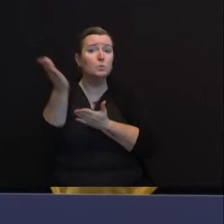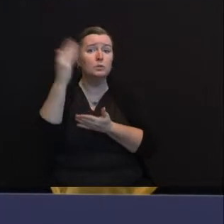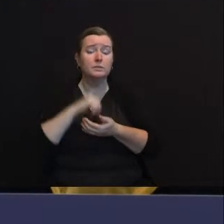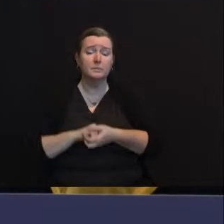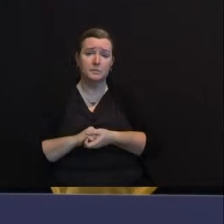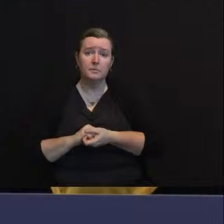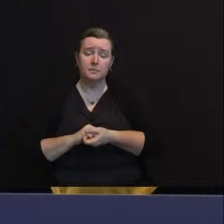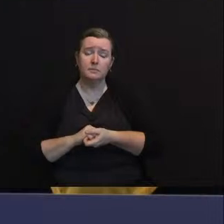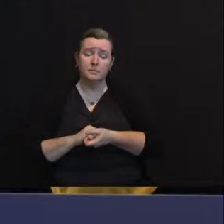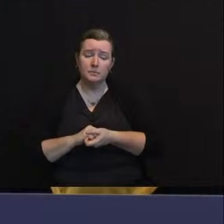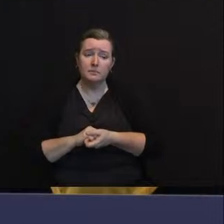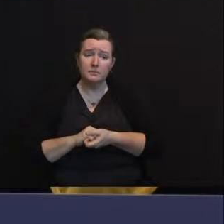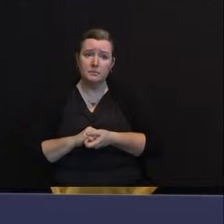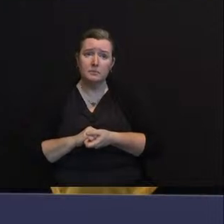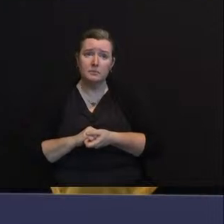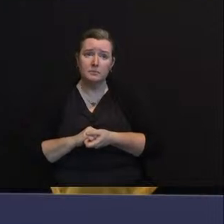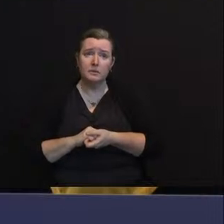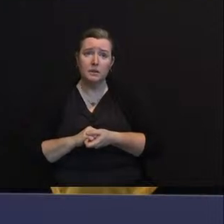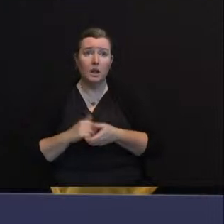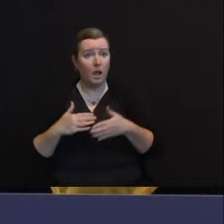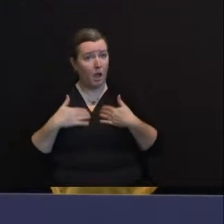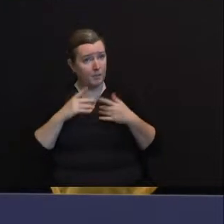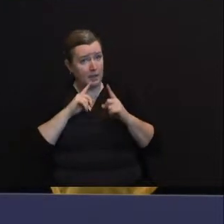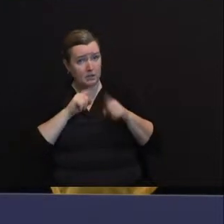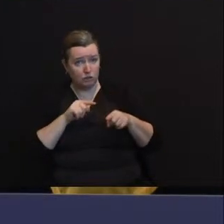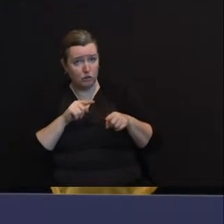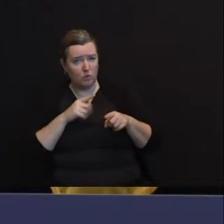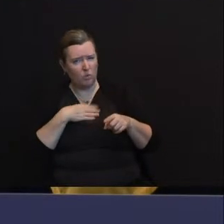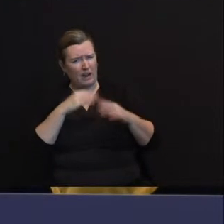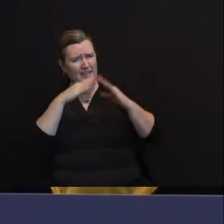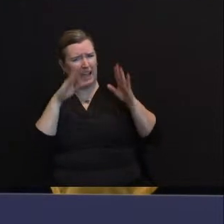Yeah, my answer on the White House is,